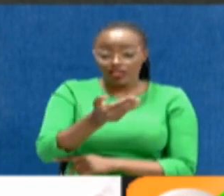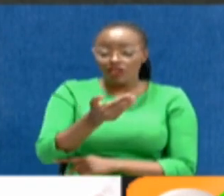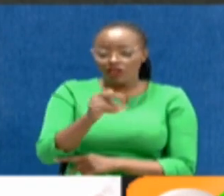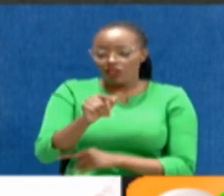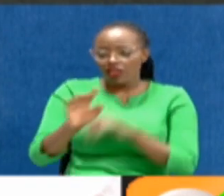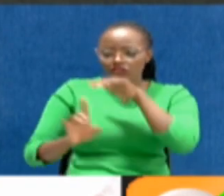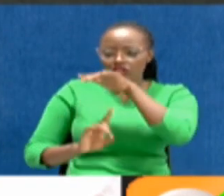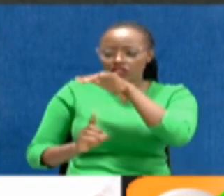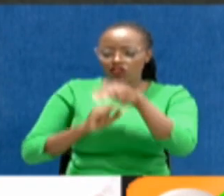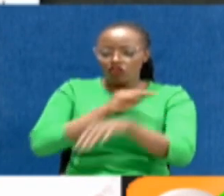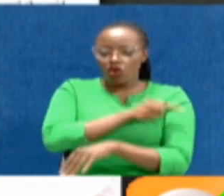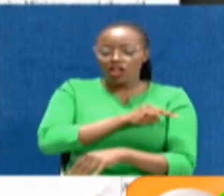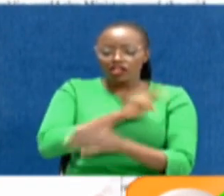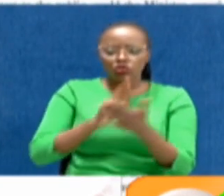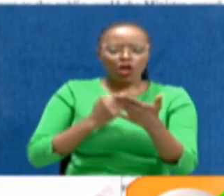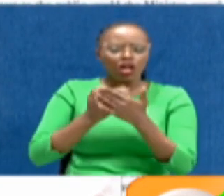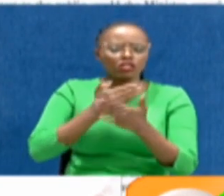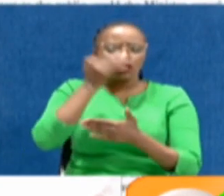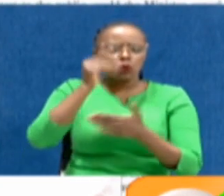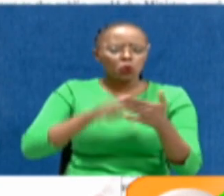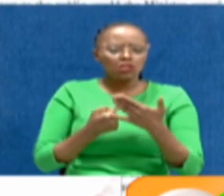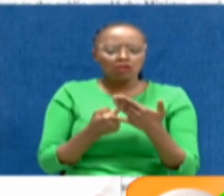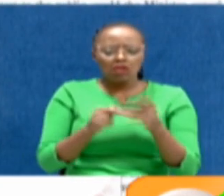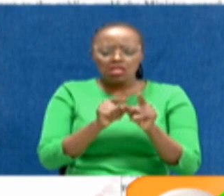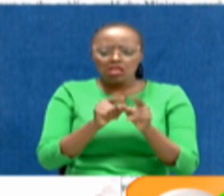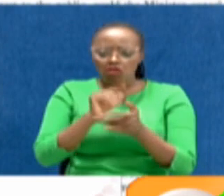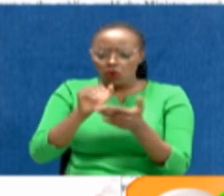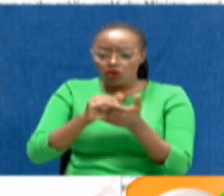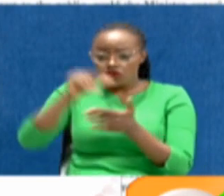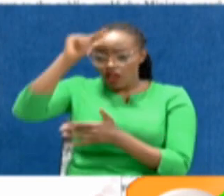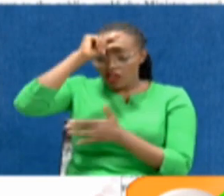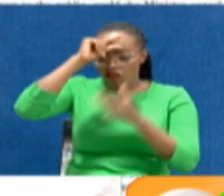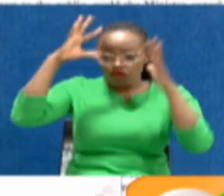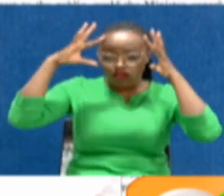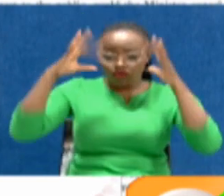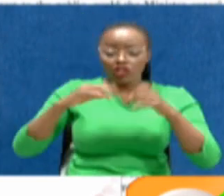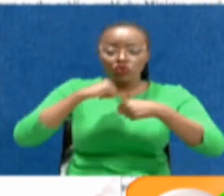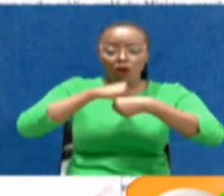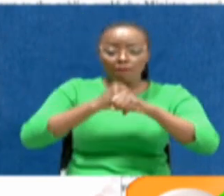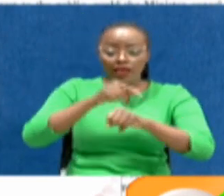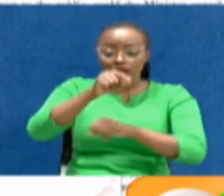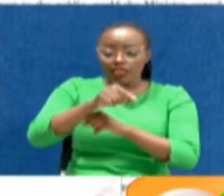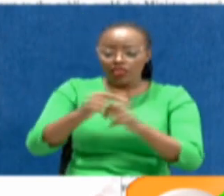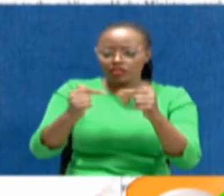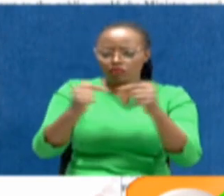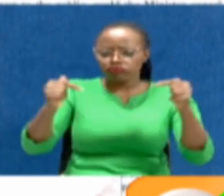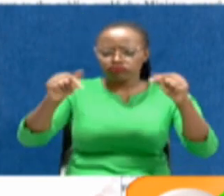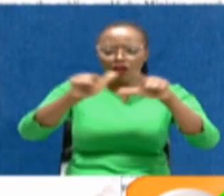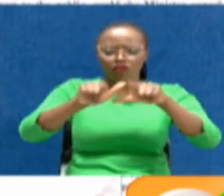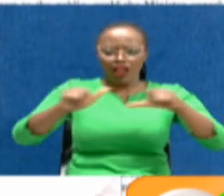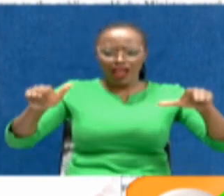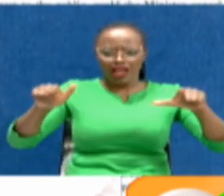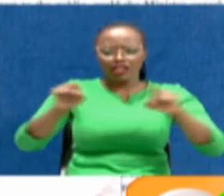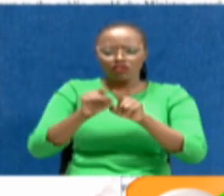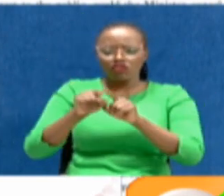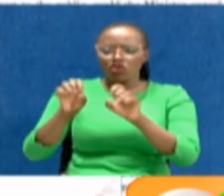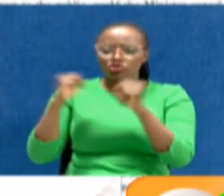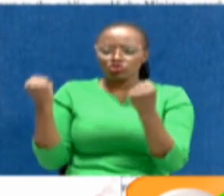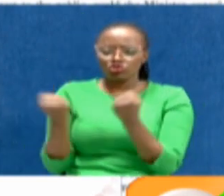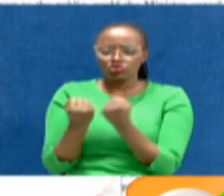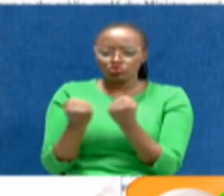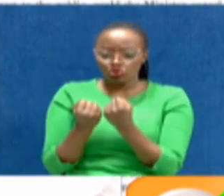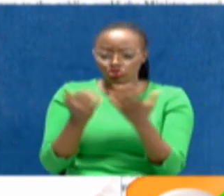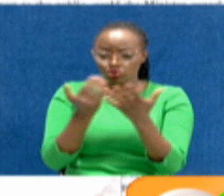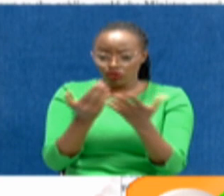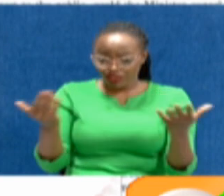late Minister for Natural Resources answer centered around a government decision to make the said controversial parcel of land for social